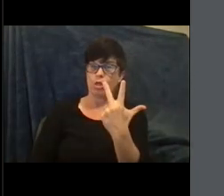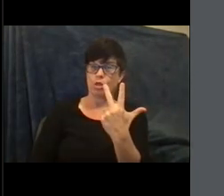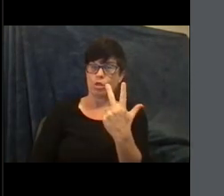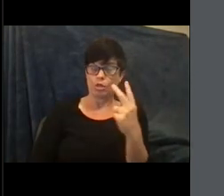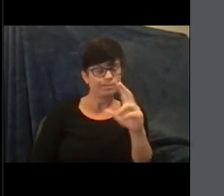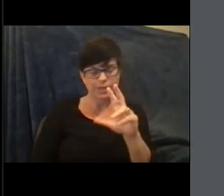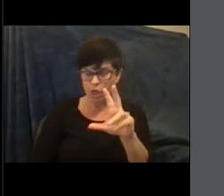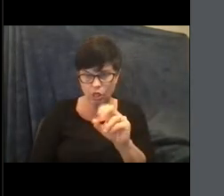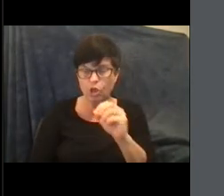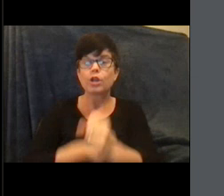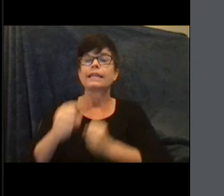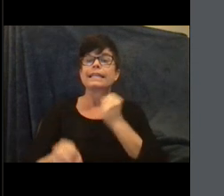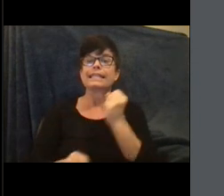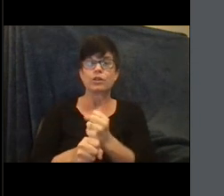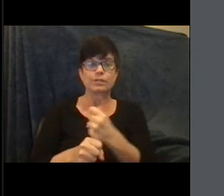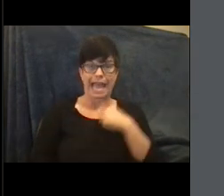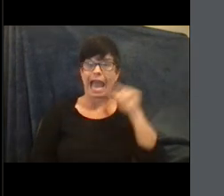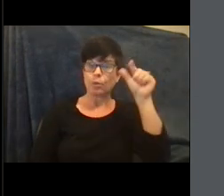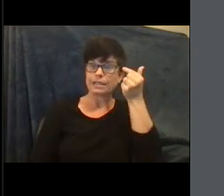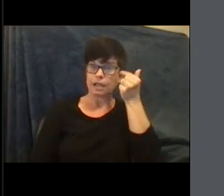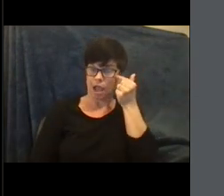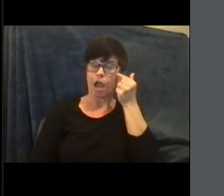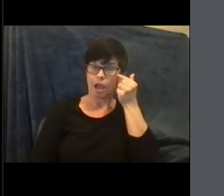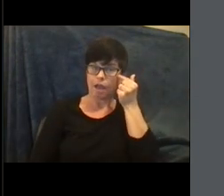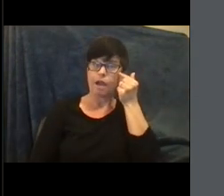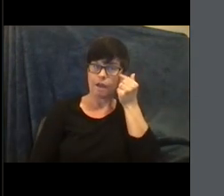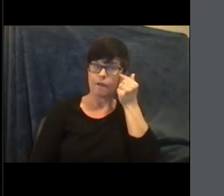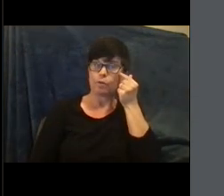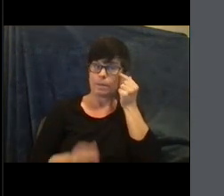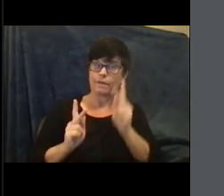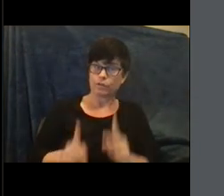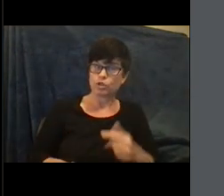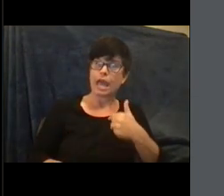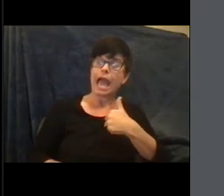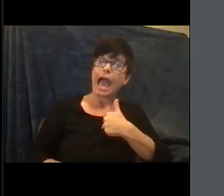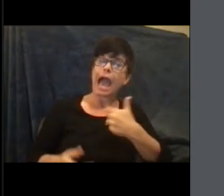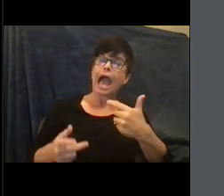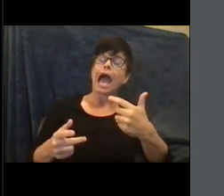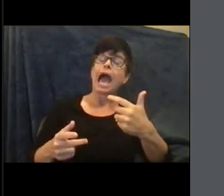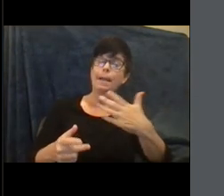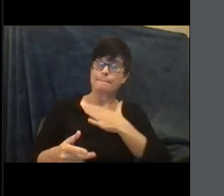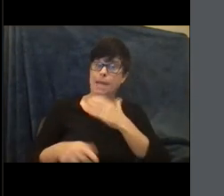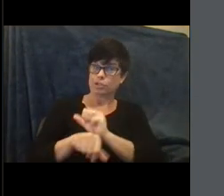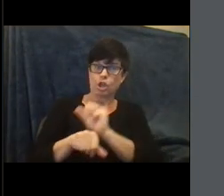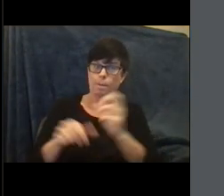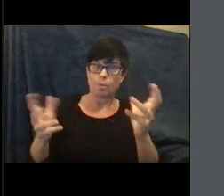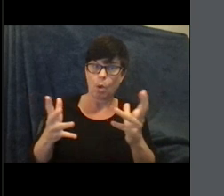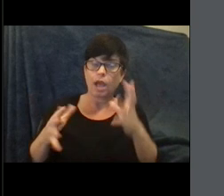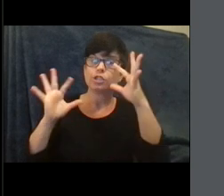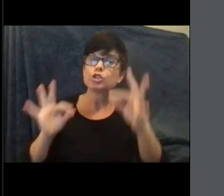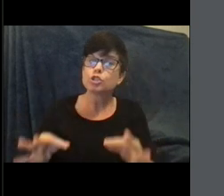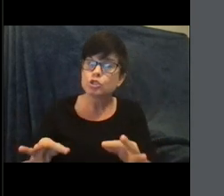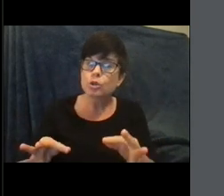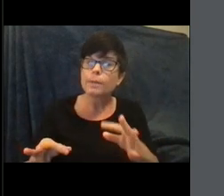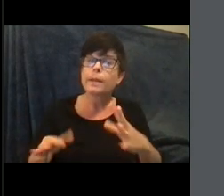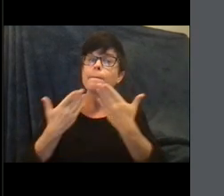it was my job to determine the public interest issues of land